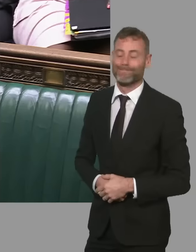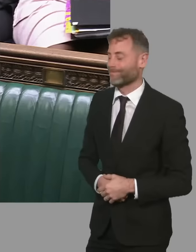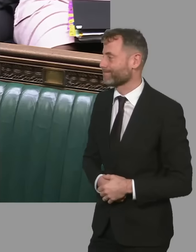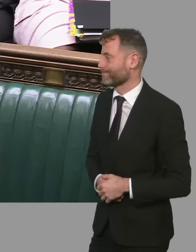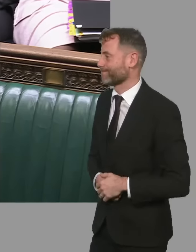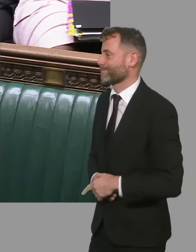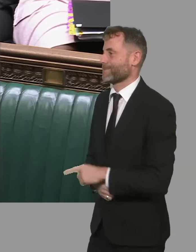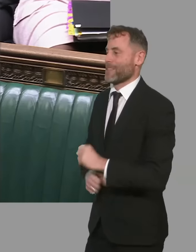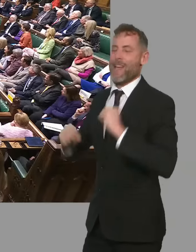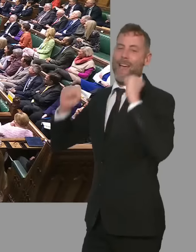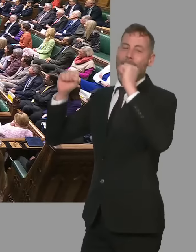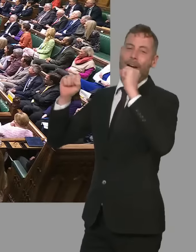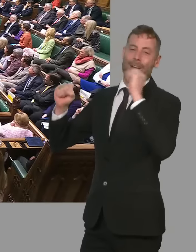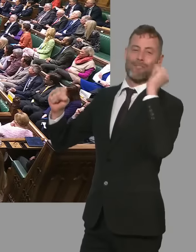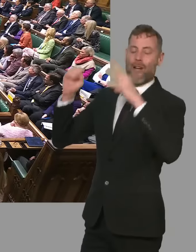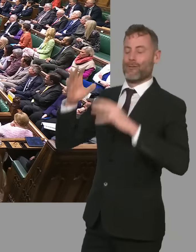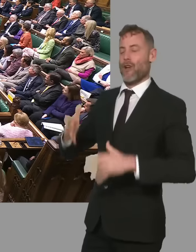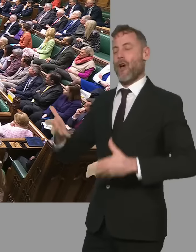No, I don't think so.